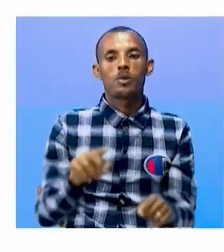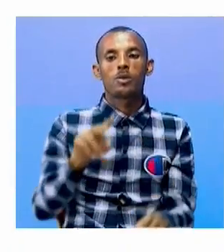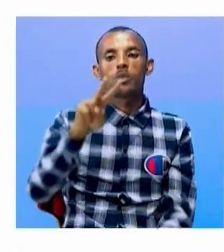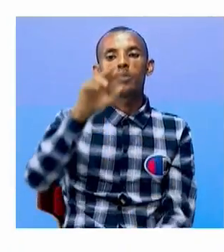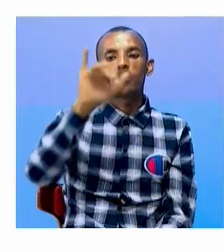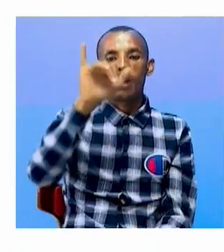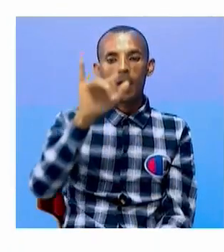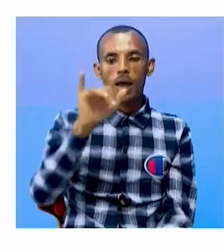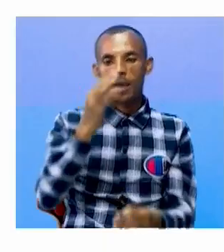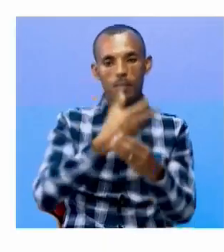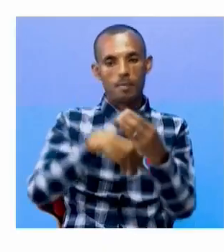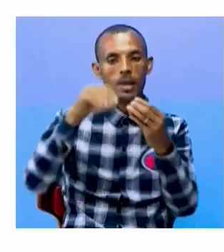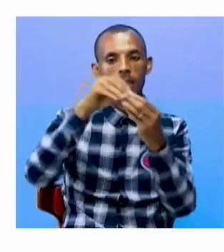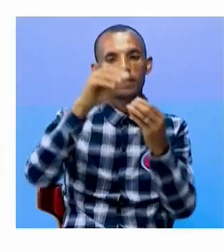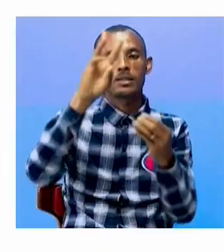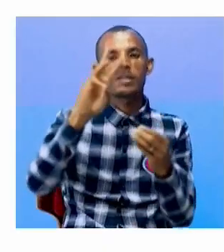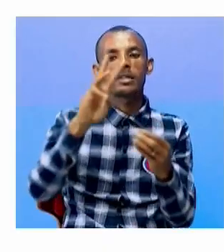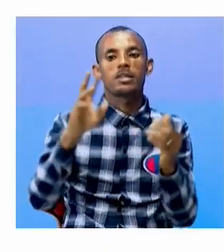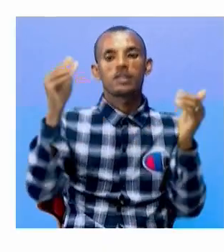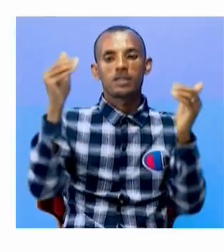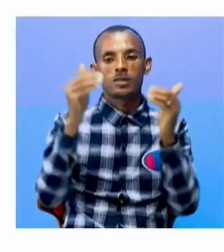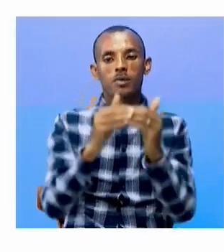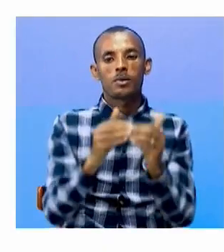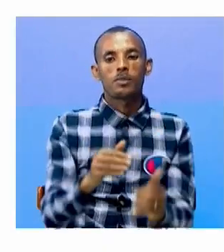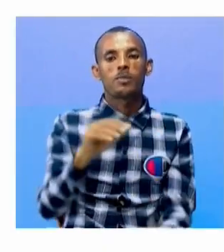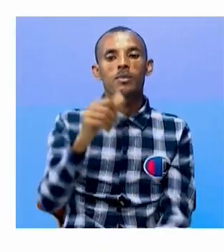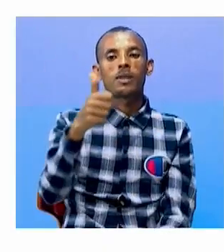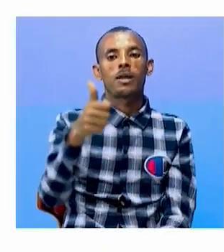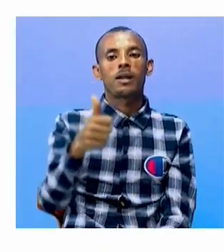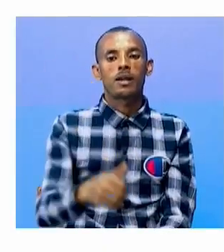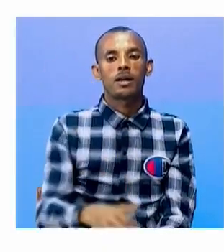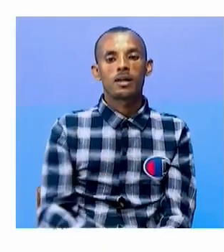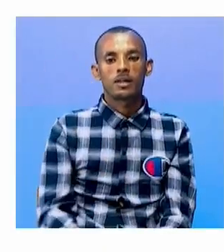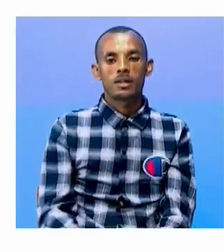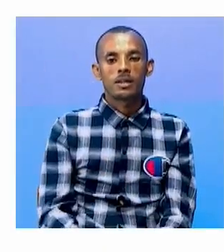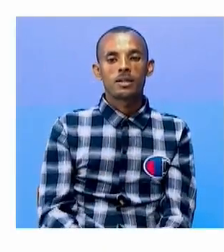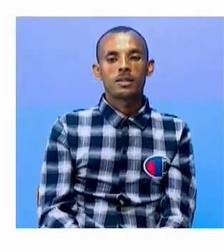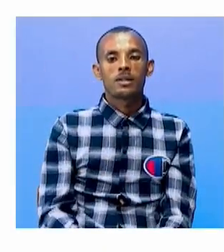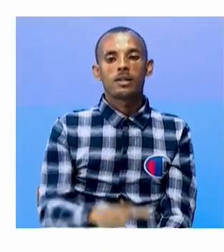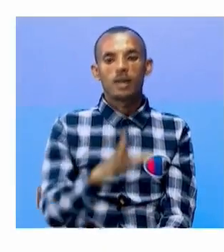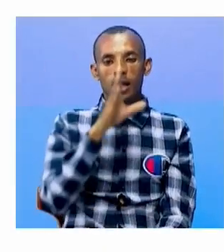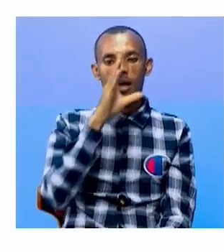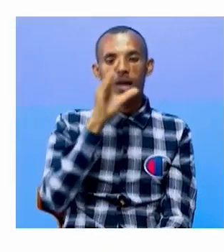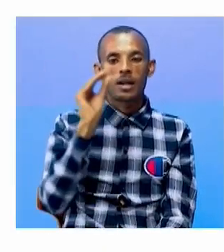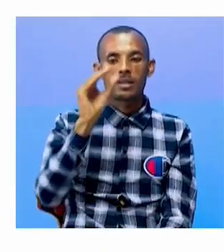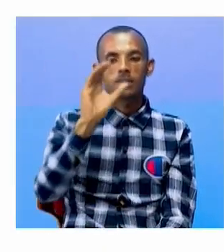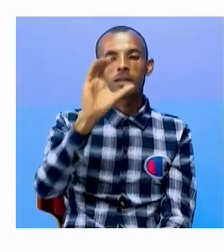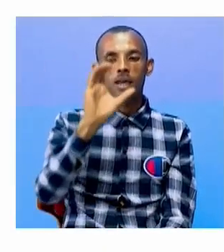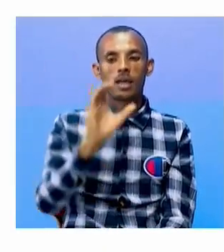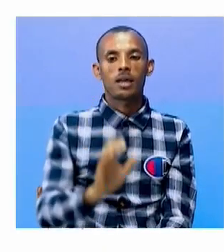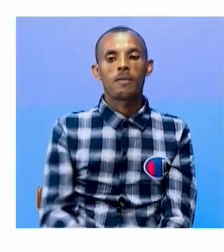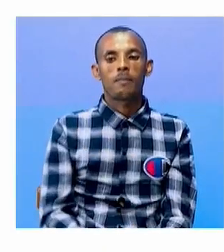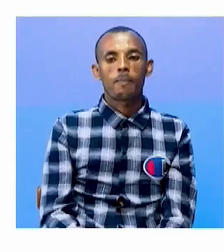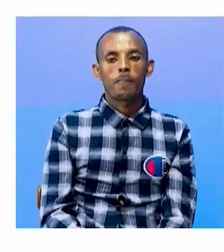plus 6 is equal to 10. And C,